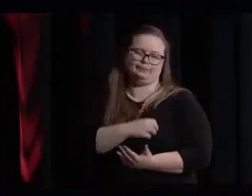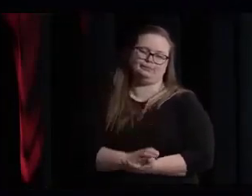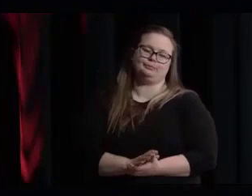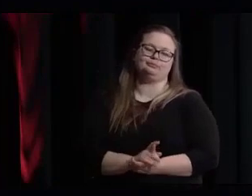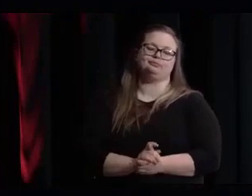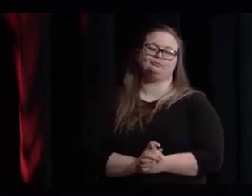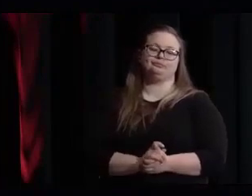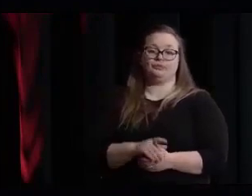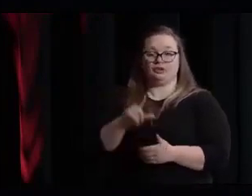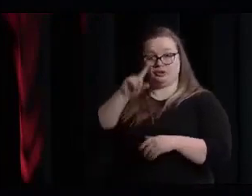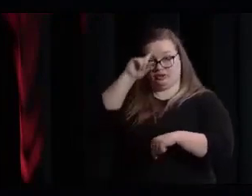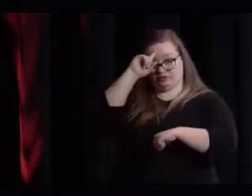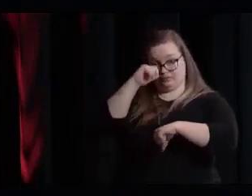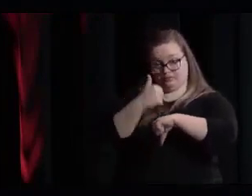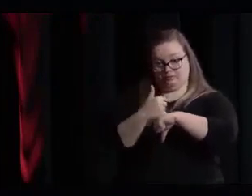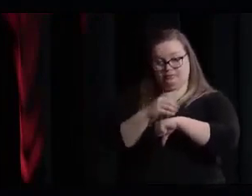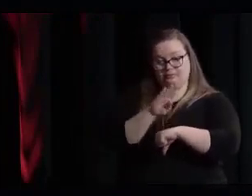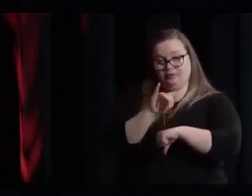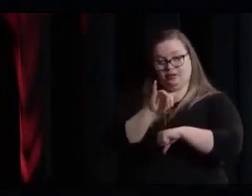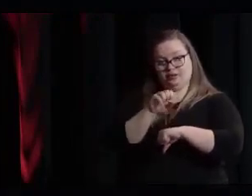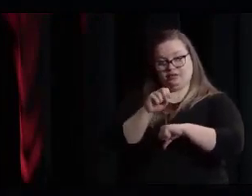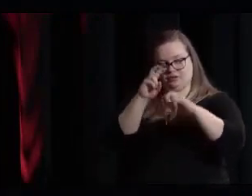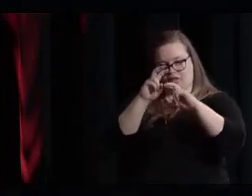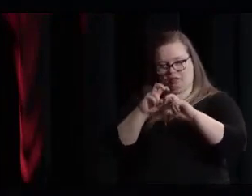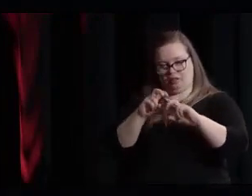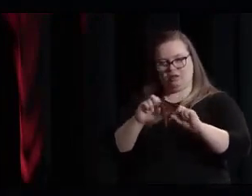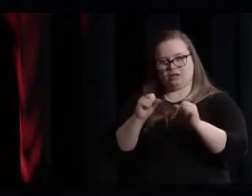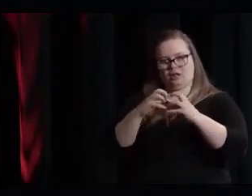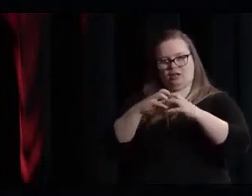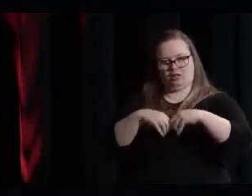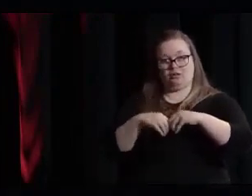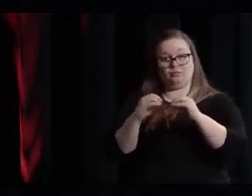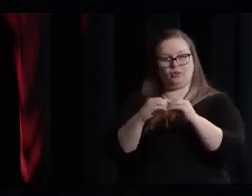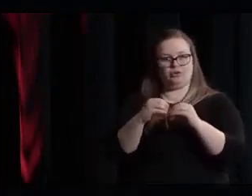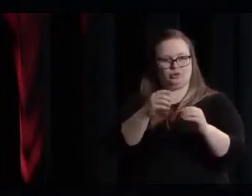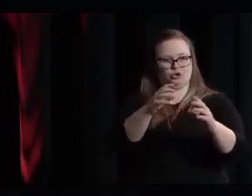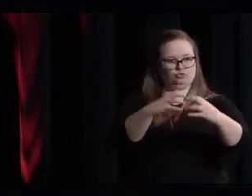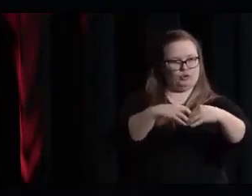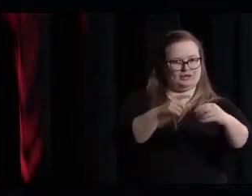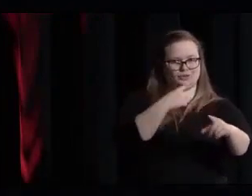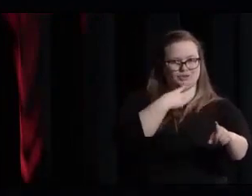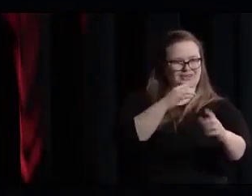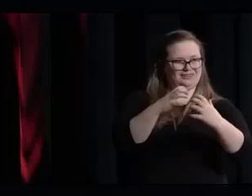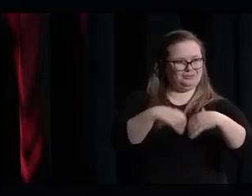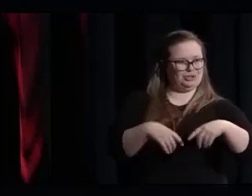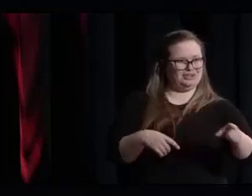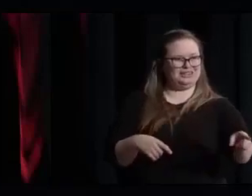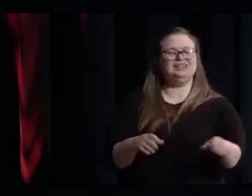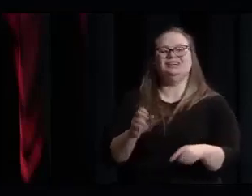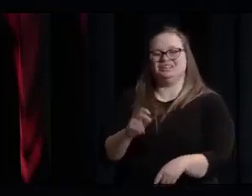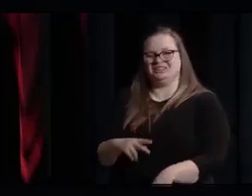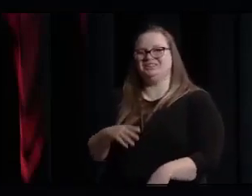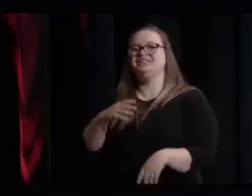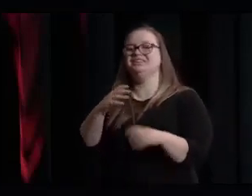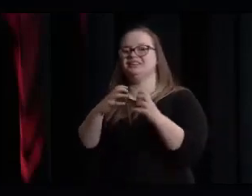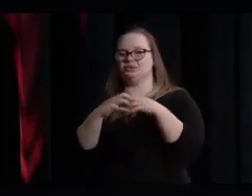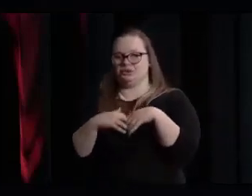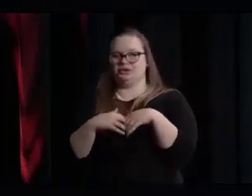at bias, we can actually break it down even further. Can I hear a break it down? You can break it down